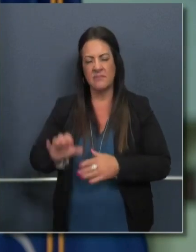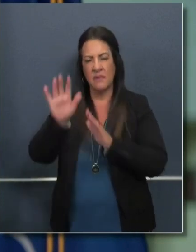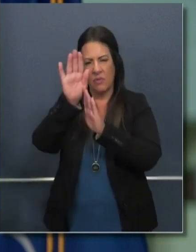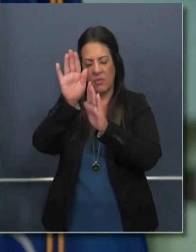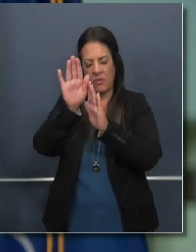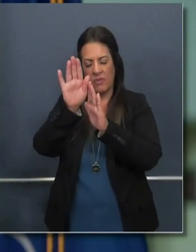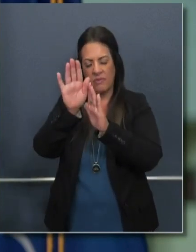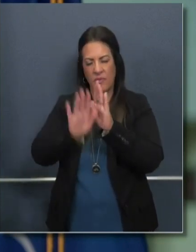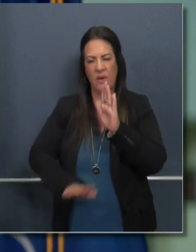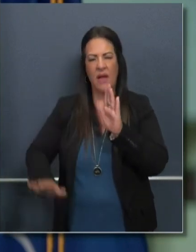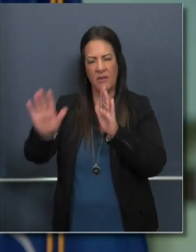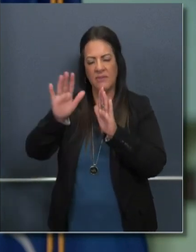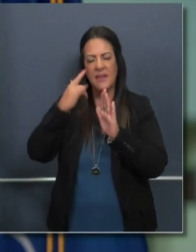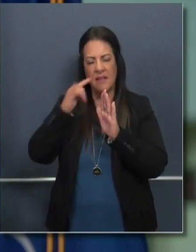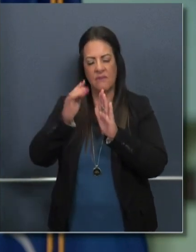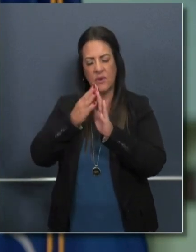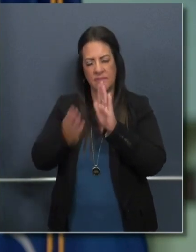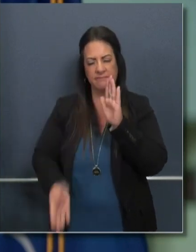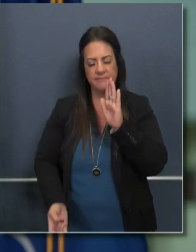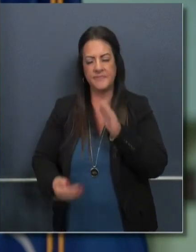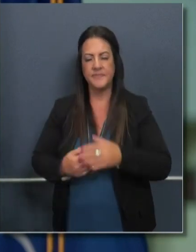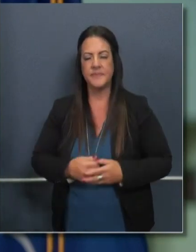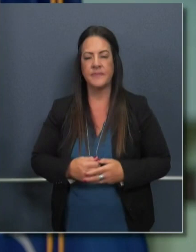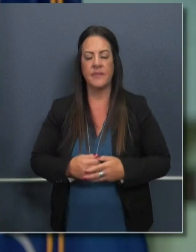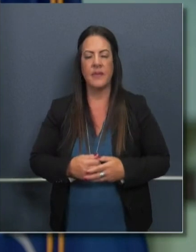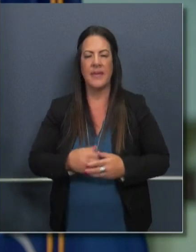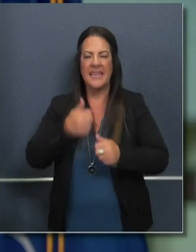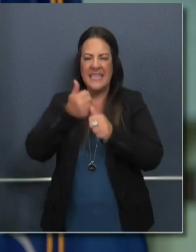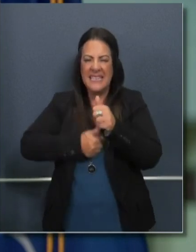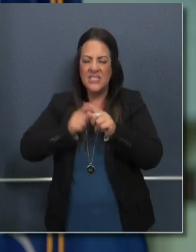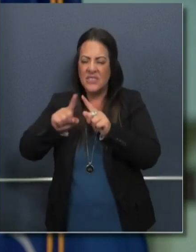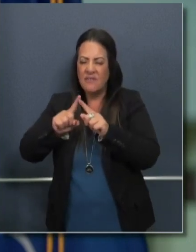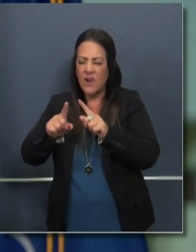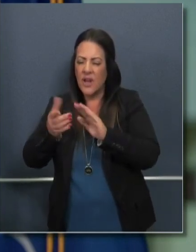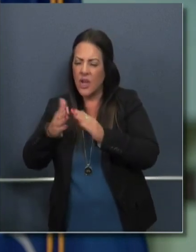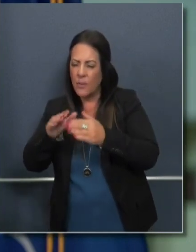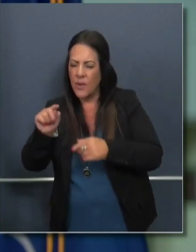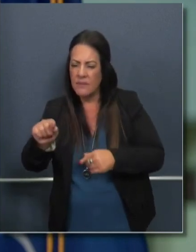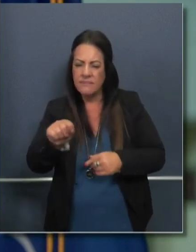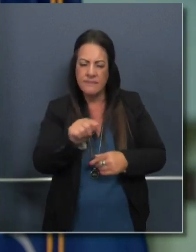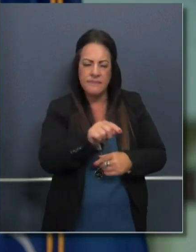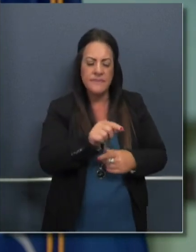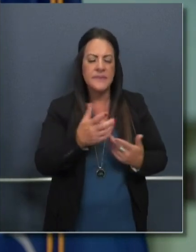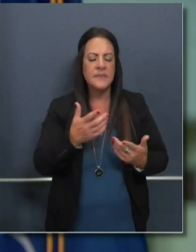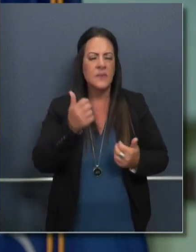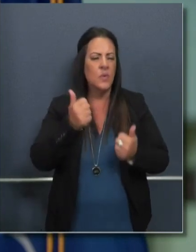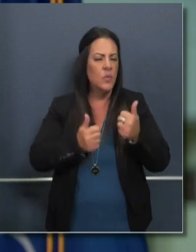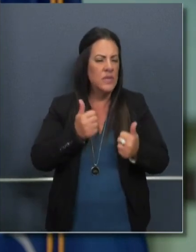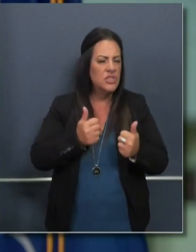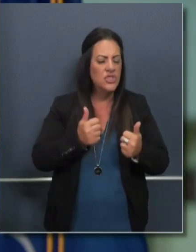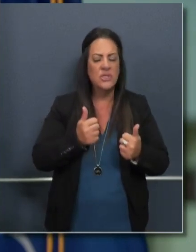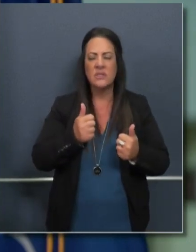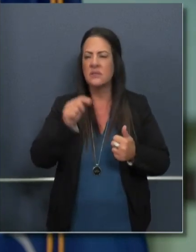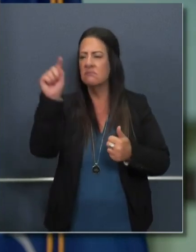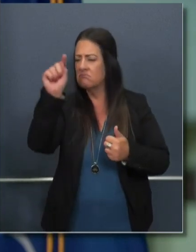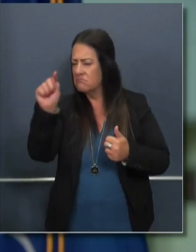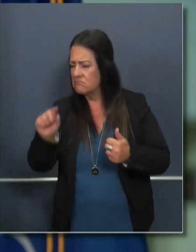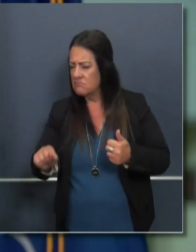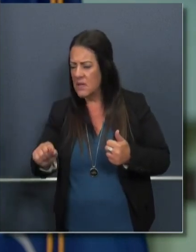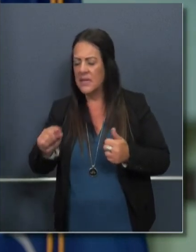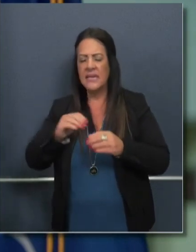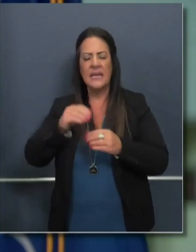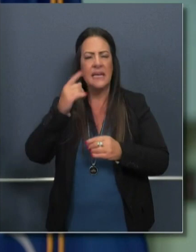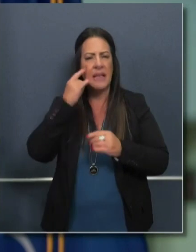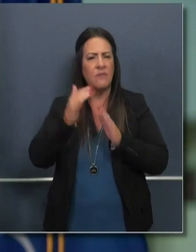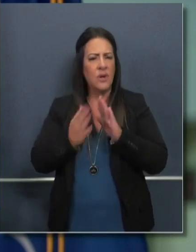vulnerable communities more broadly defined than just those in skilled nursing